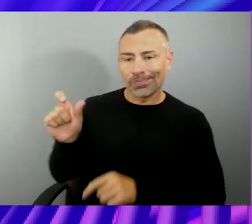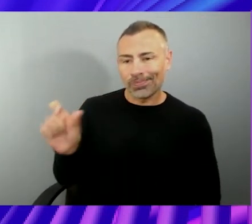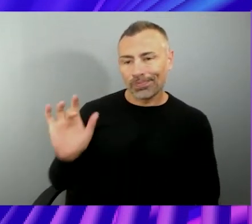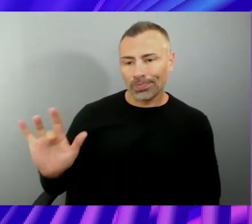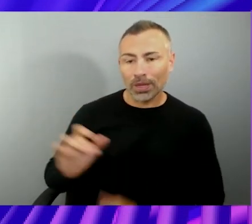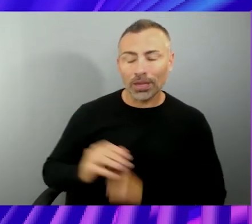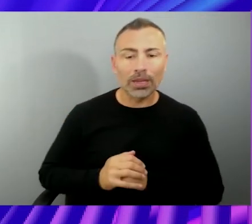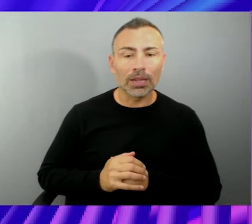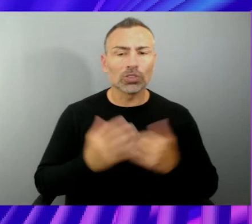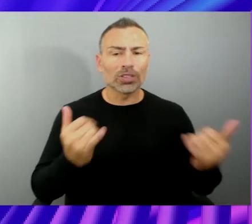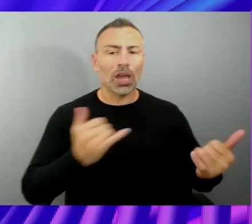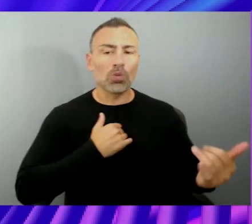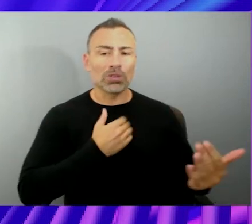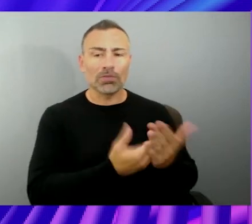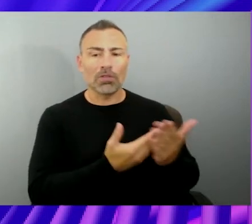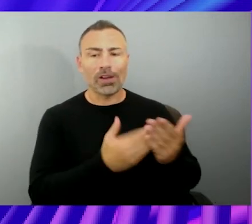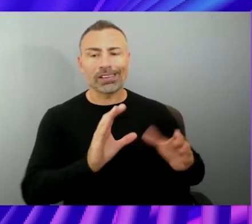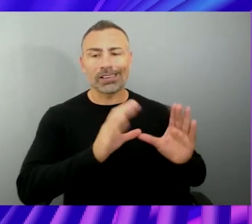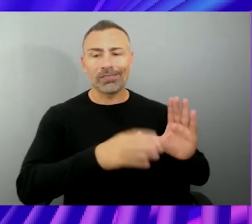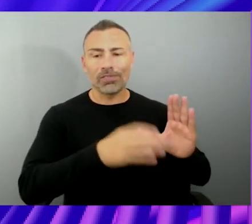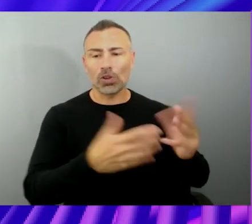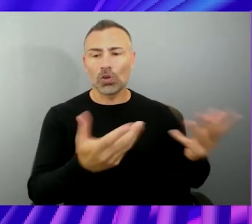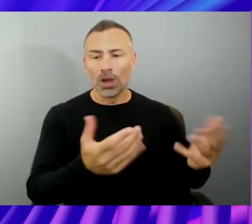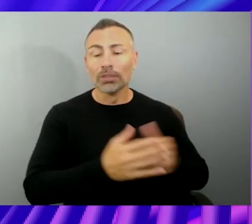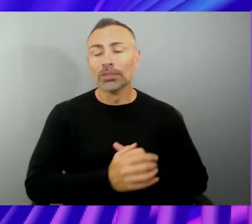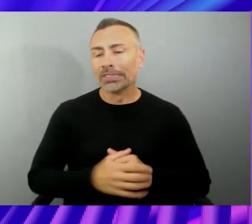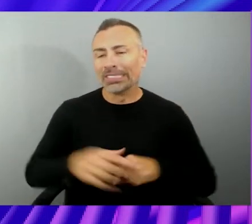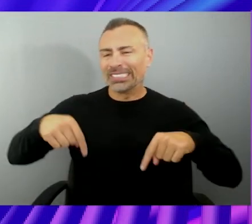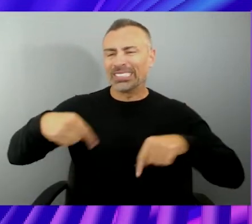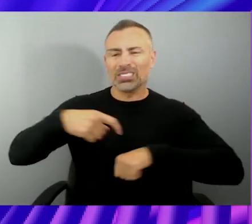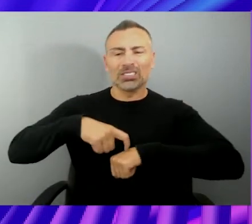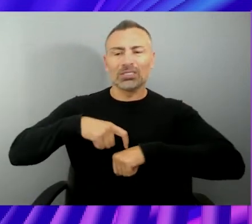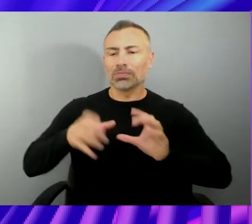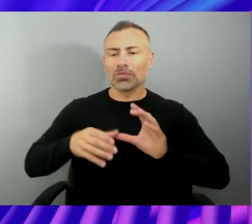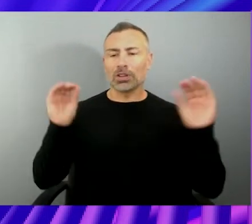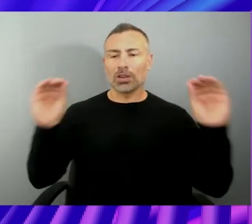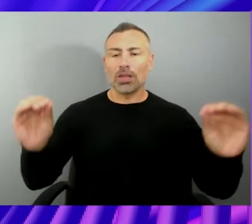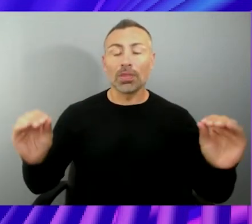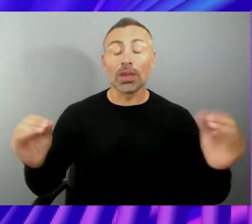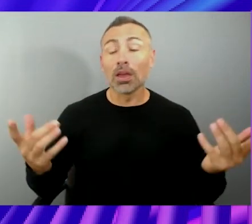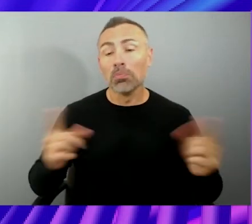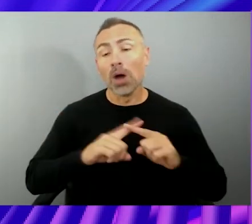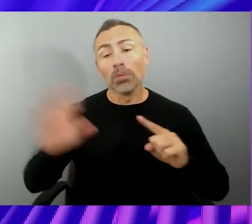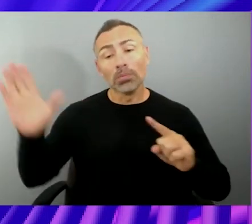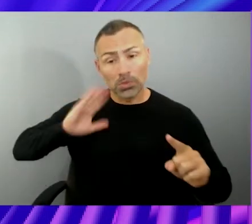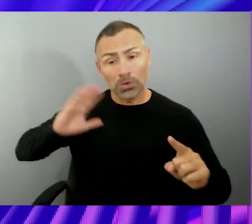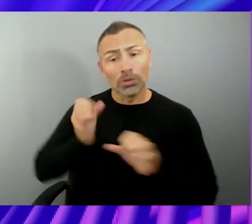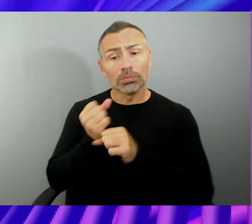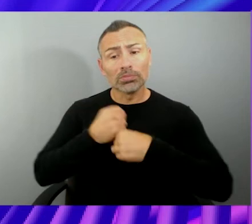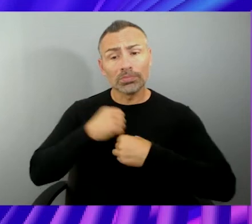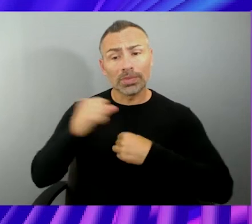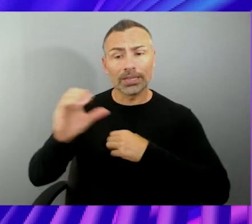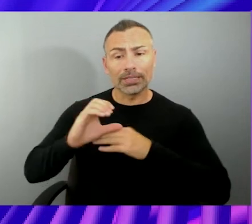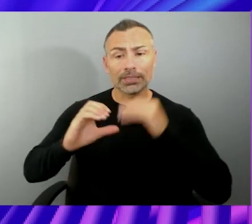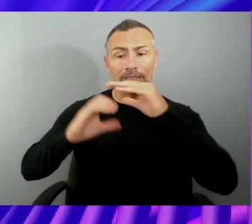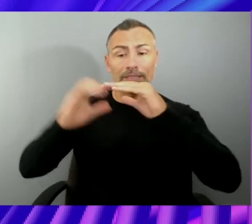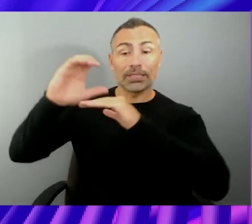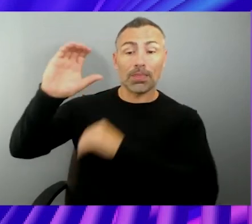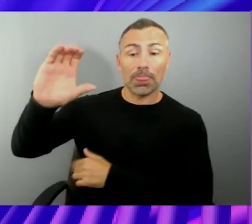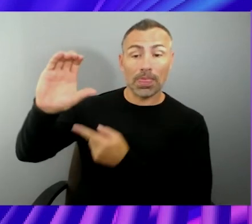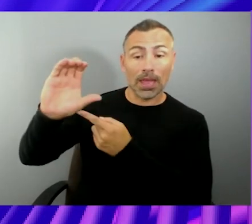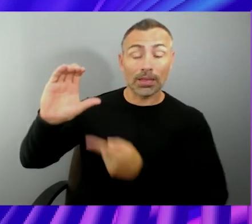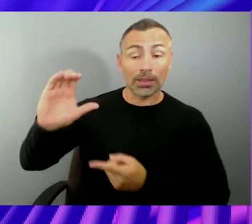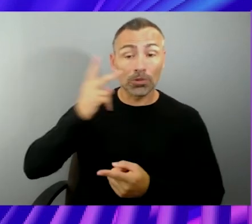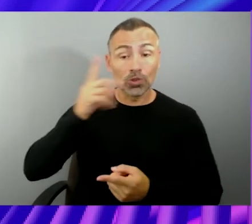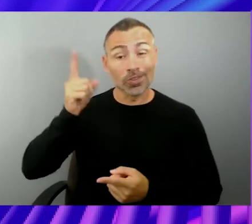configure anything, so I'm not actually going to create this stack. But I did create a stack earlier so that we did see in CloudFormation.